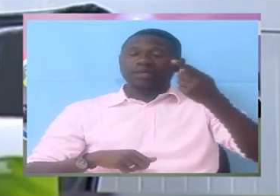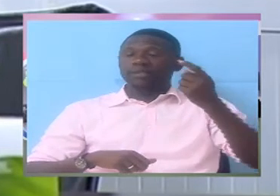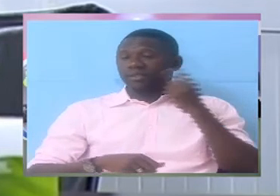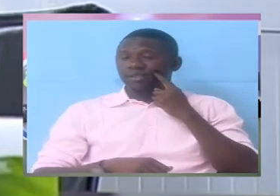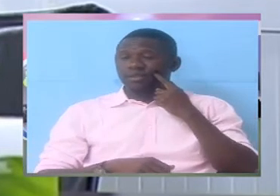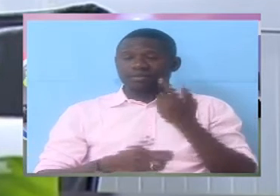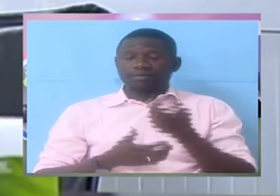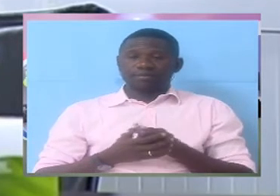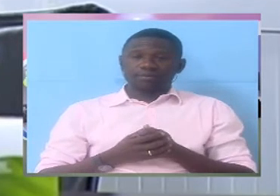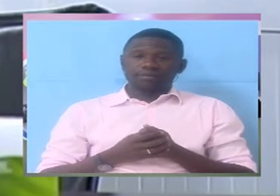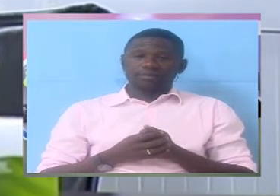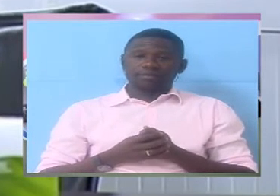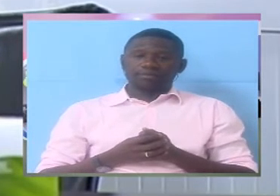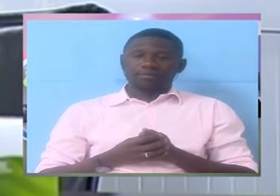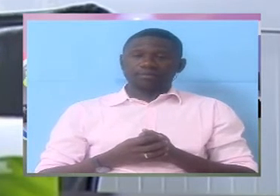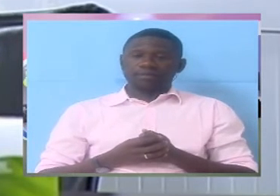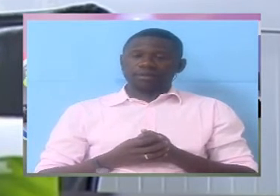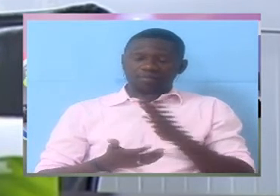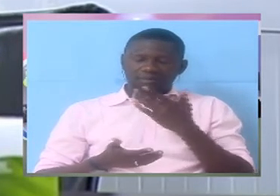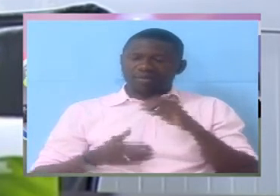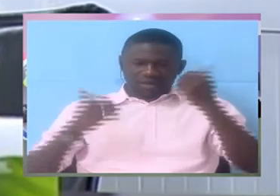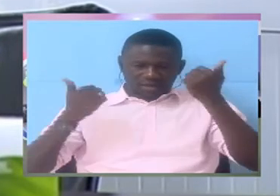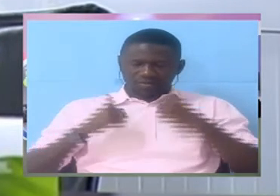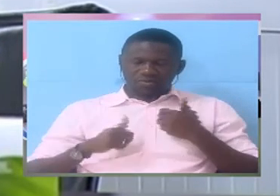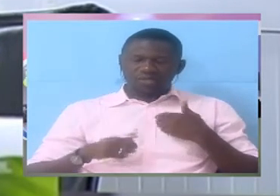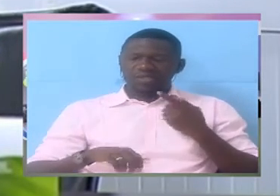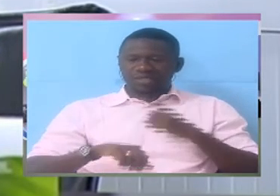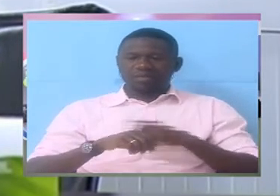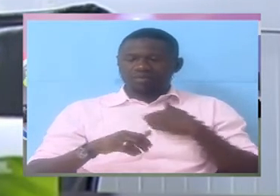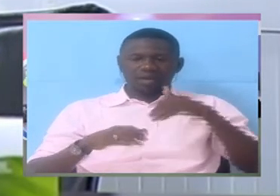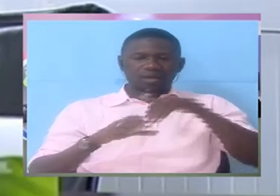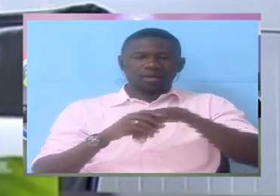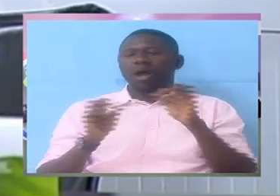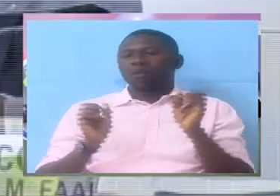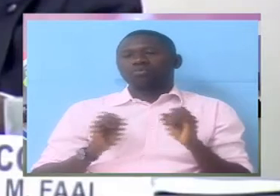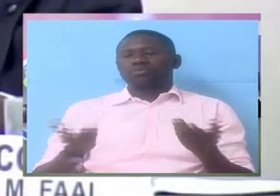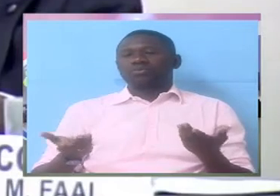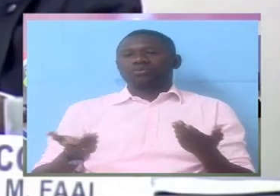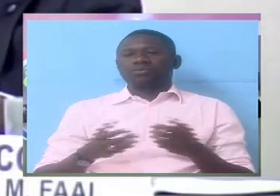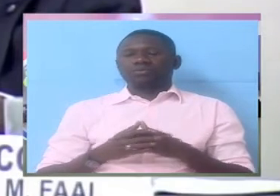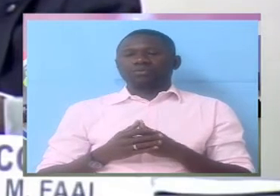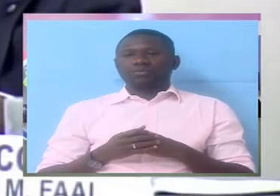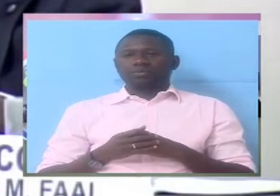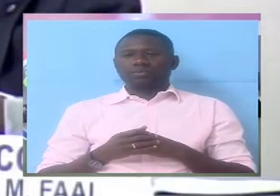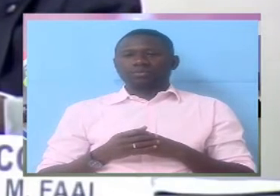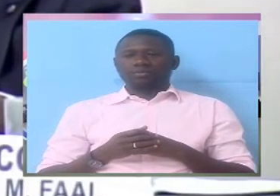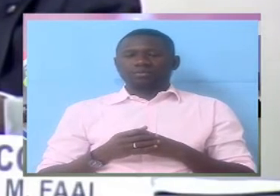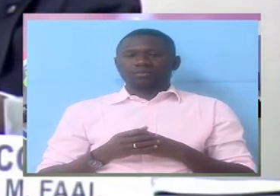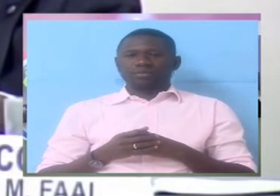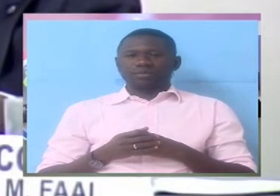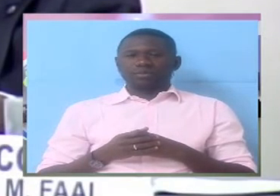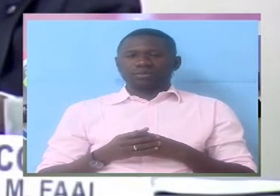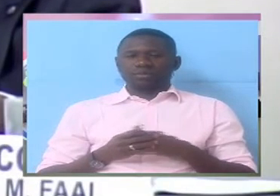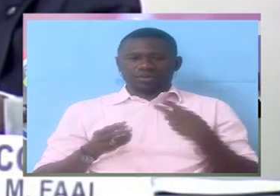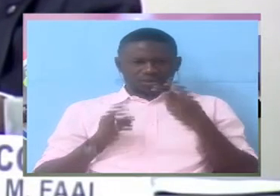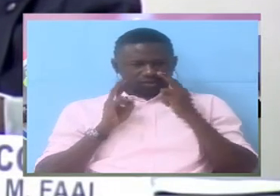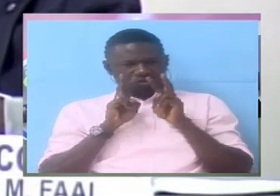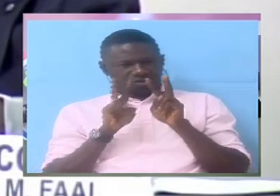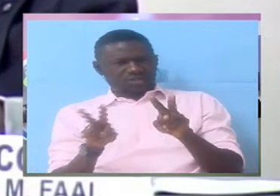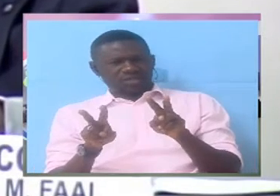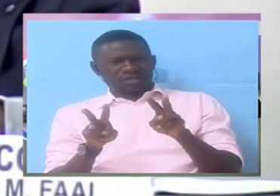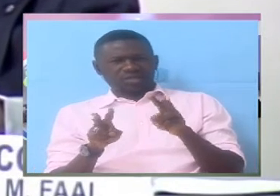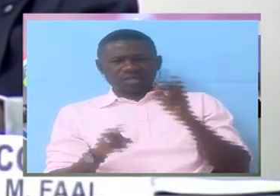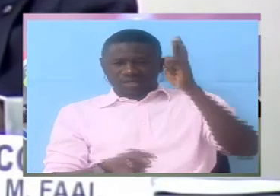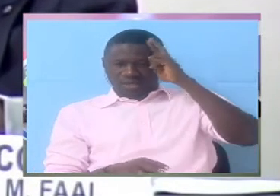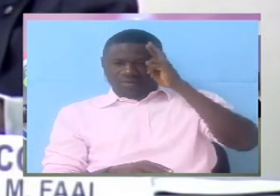Yeah, it could happen in my absence. As a king comati. Yeah, that is possible. Did you see Yaya Drammeh when he was brought? Yaya